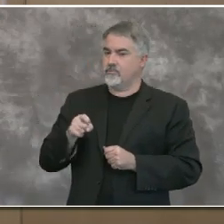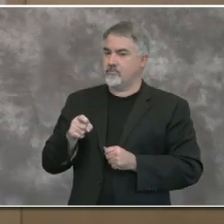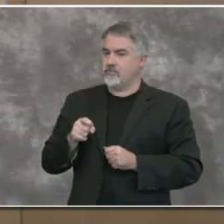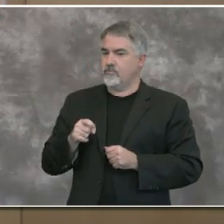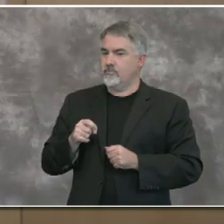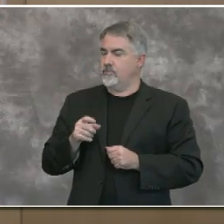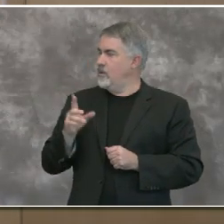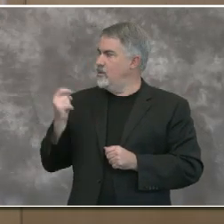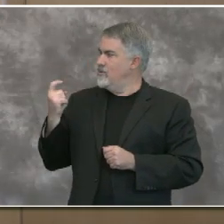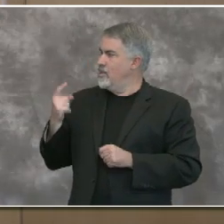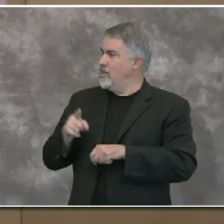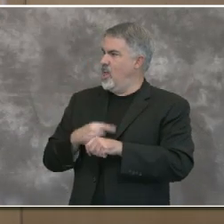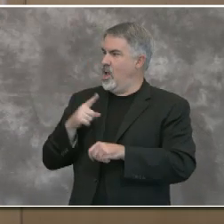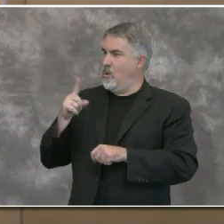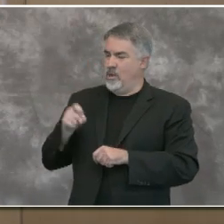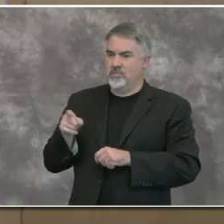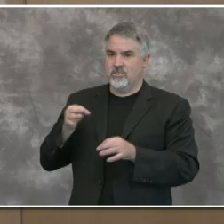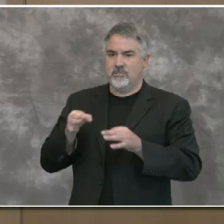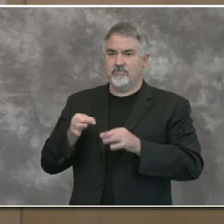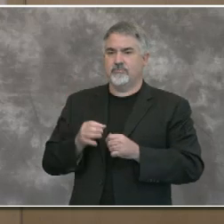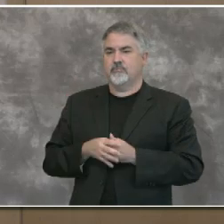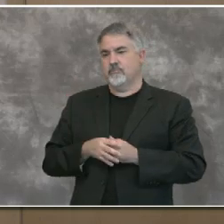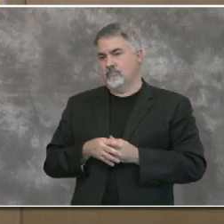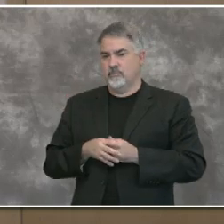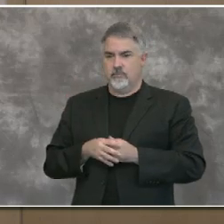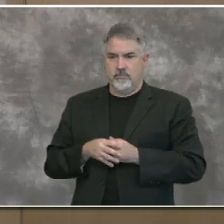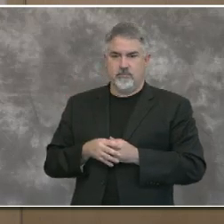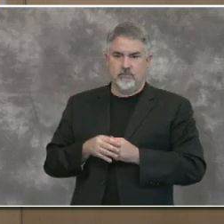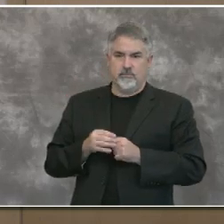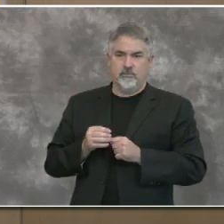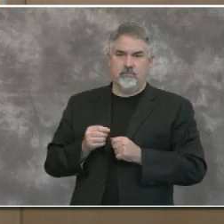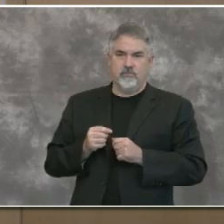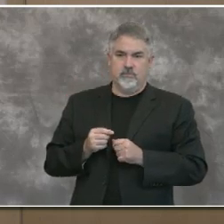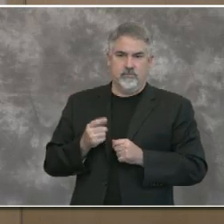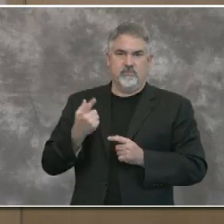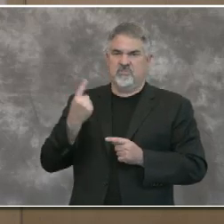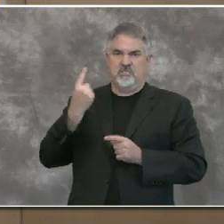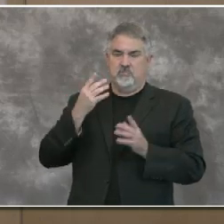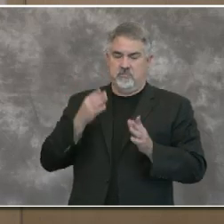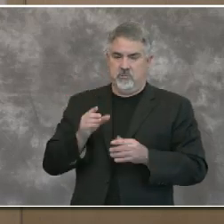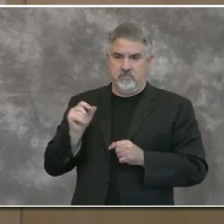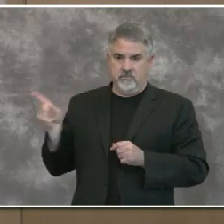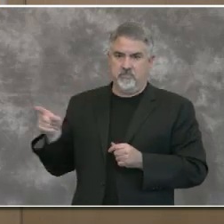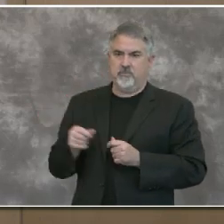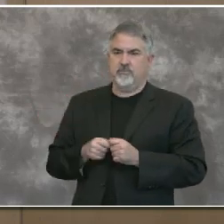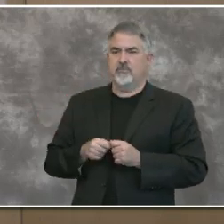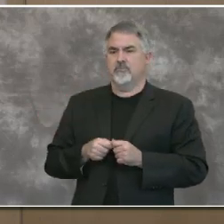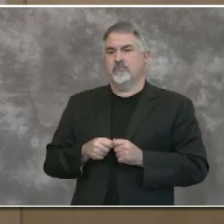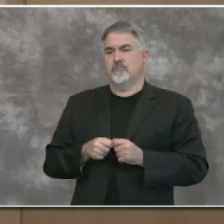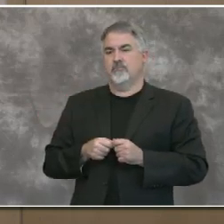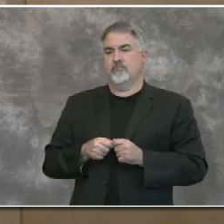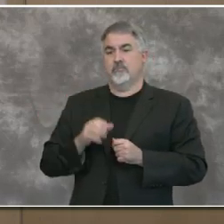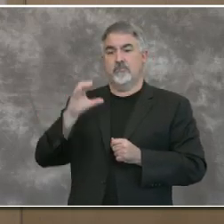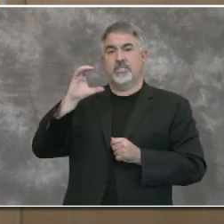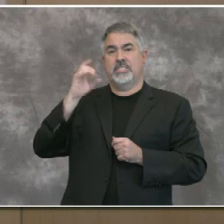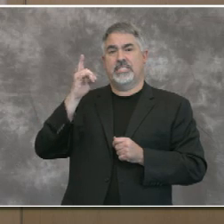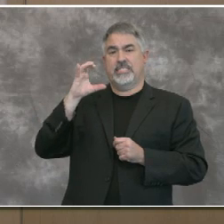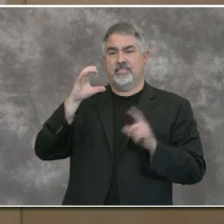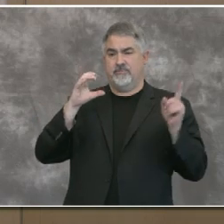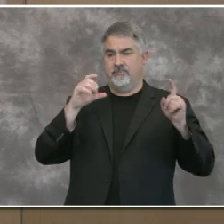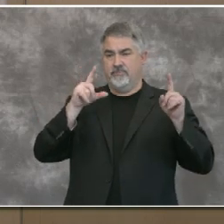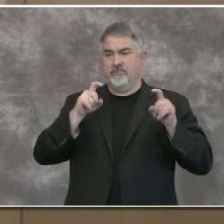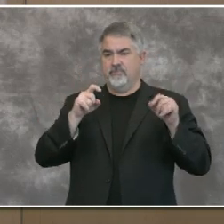is from Cheryl Clark. And she says, the CDC, and this is a verbatim quote, recommends